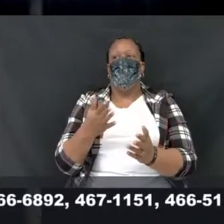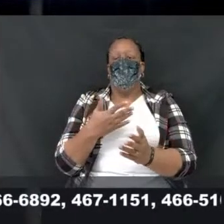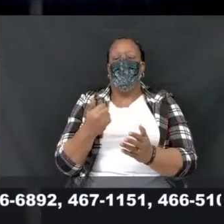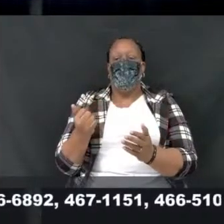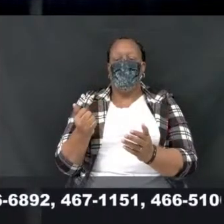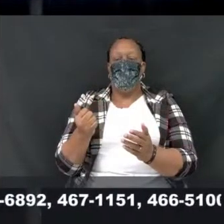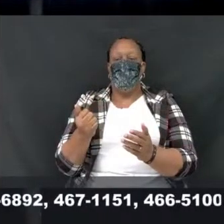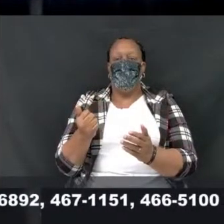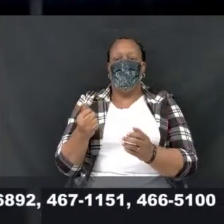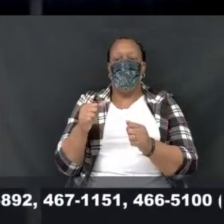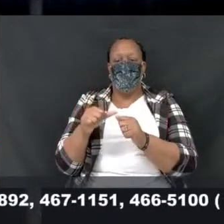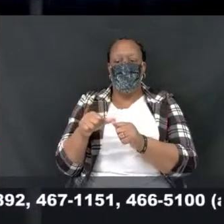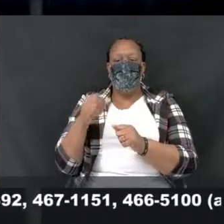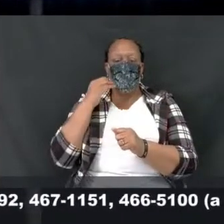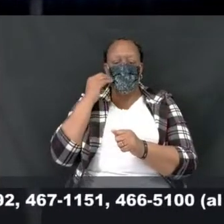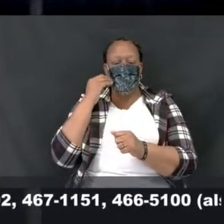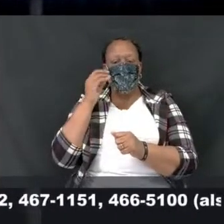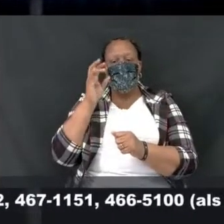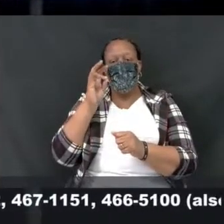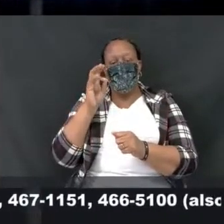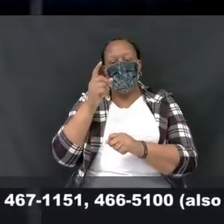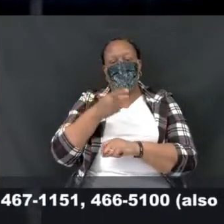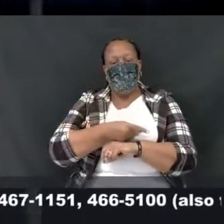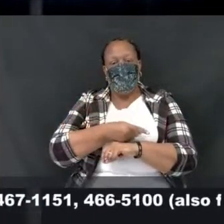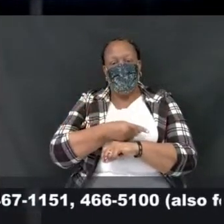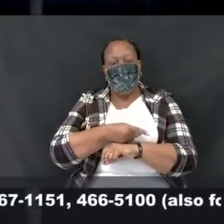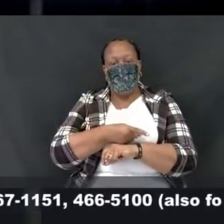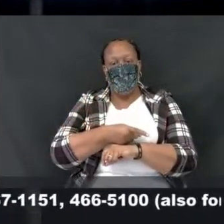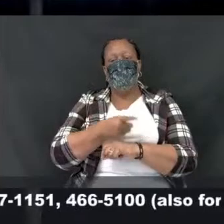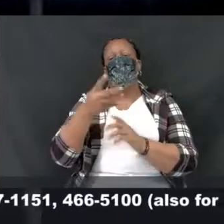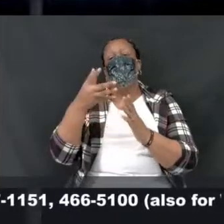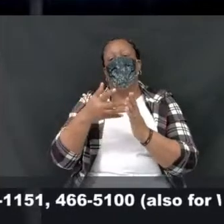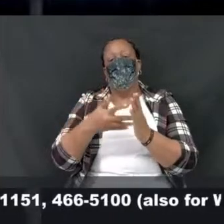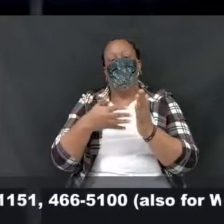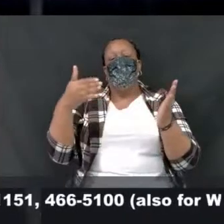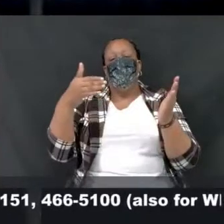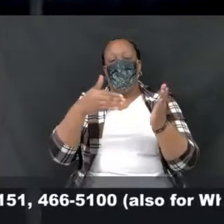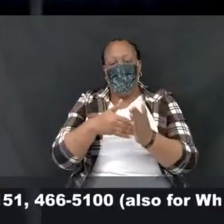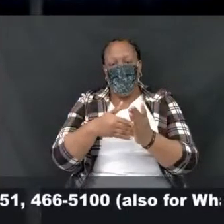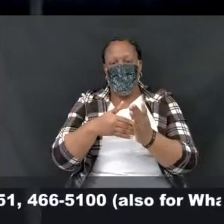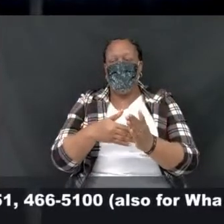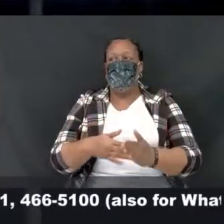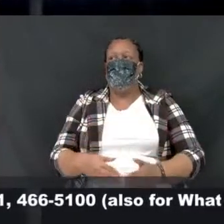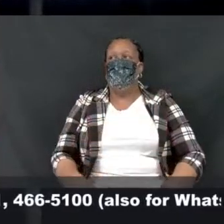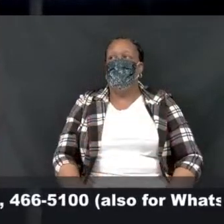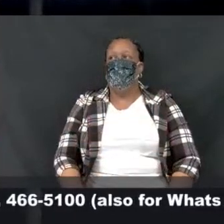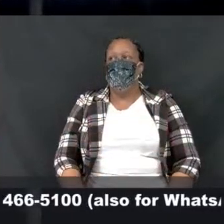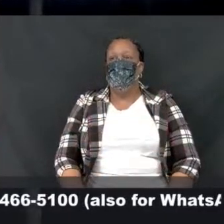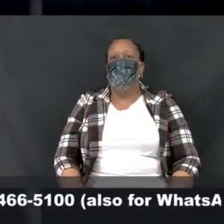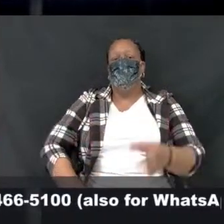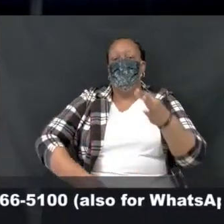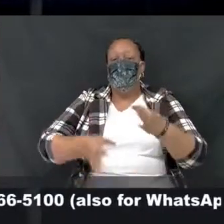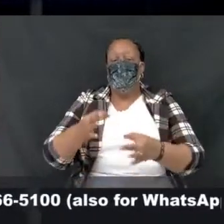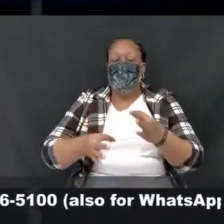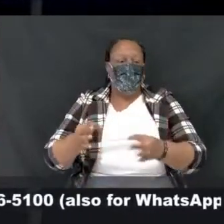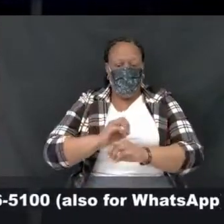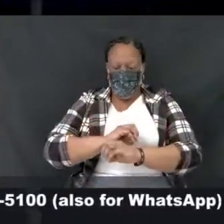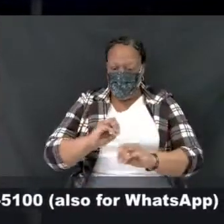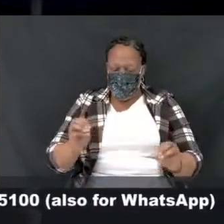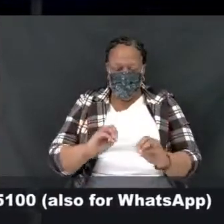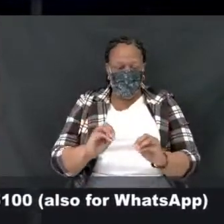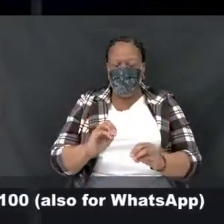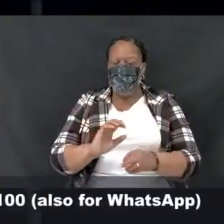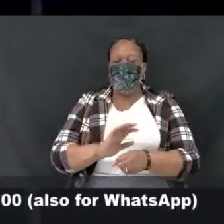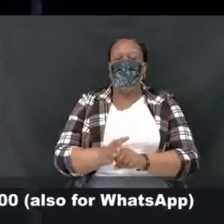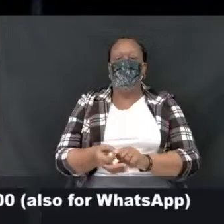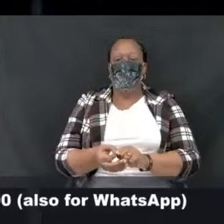be. Once you receive your negative results on the 7th day and you are negative, then